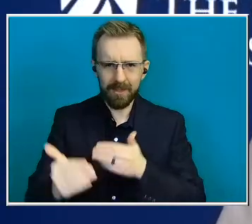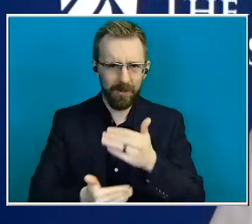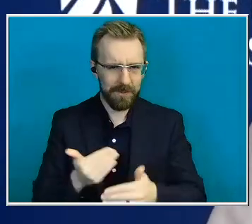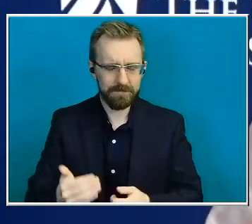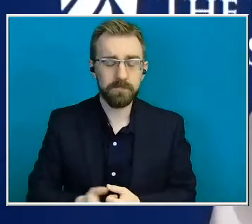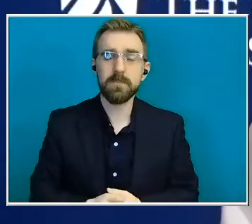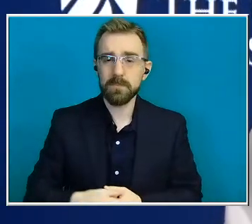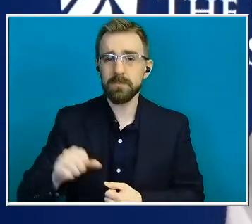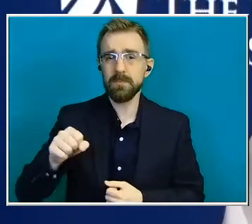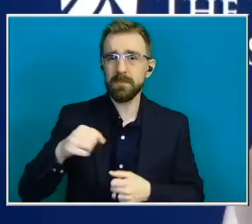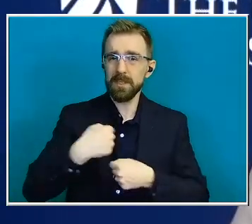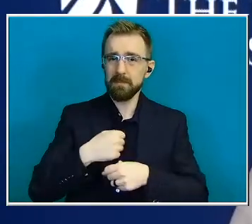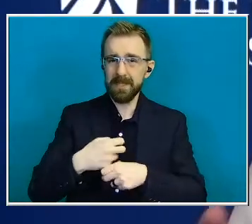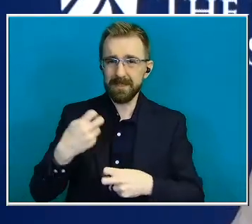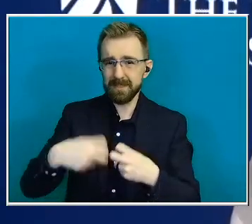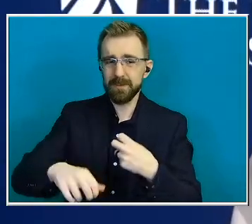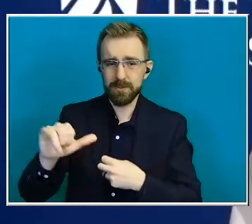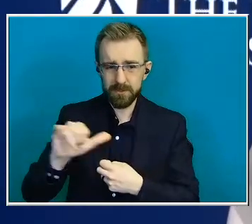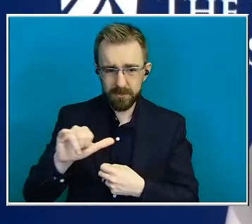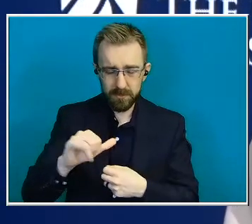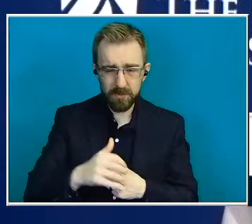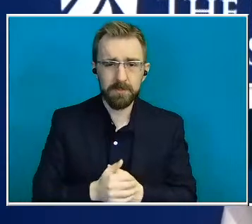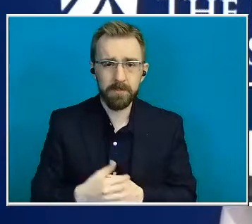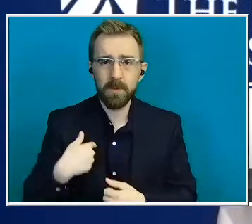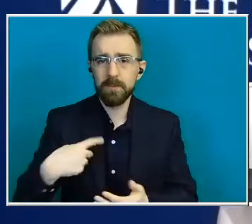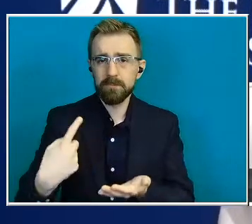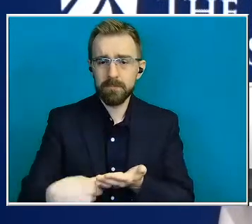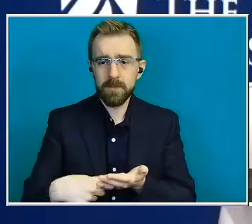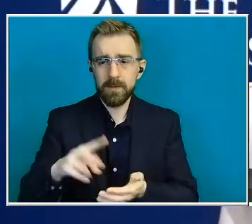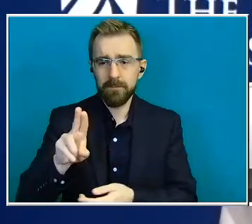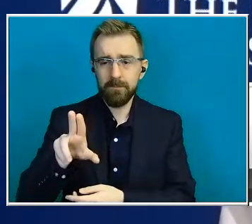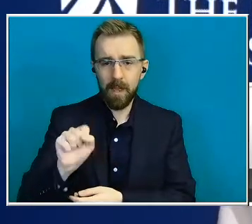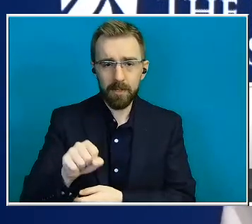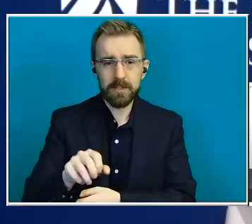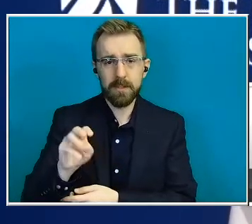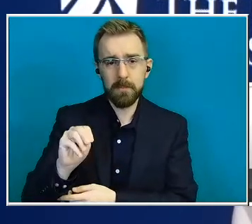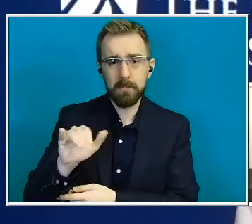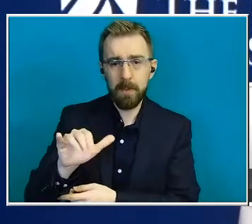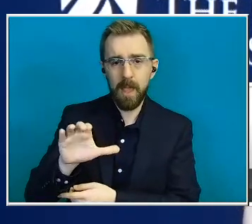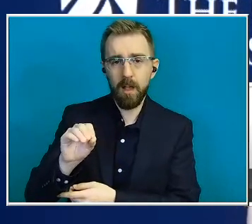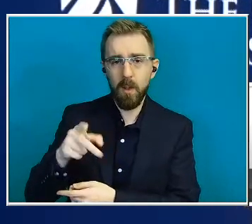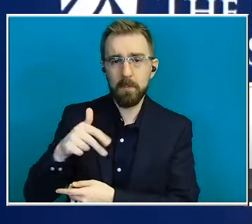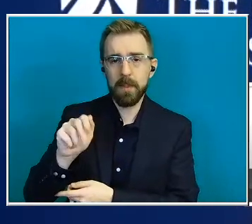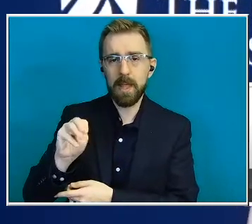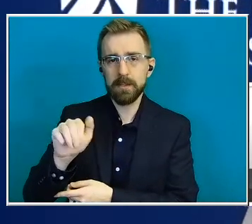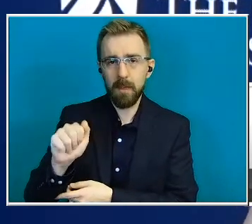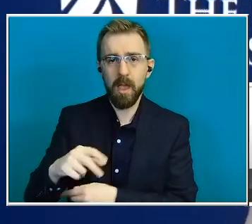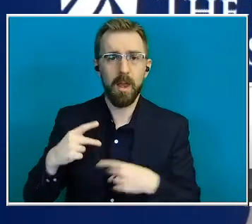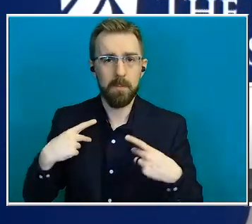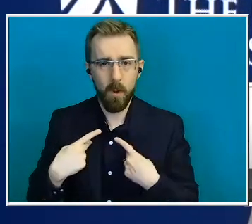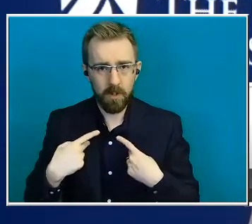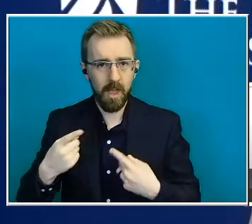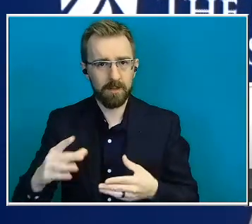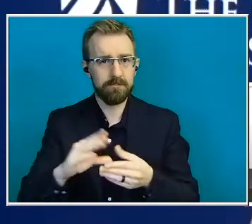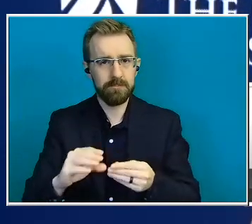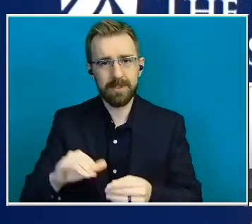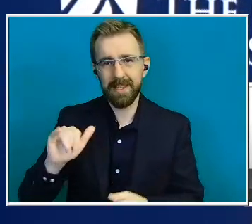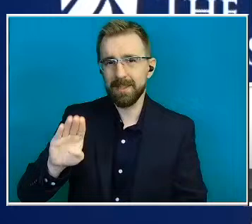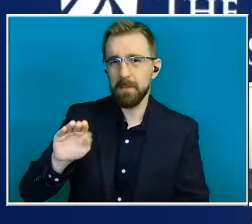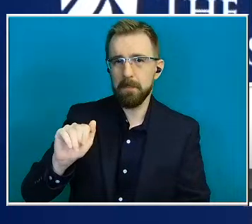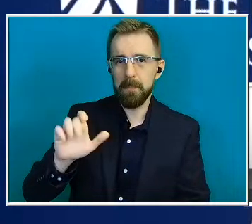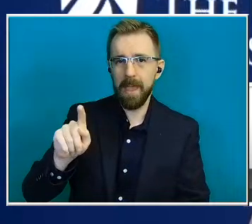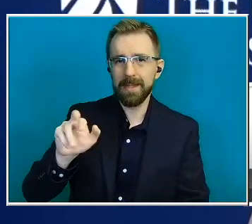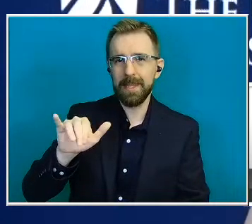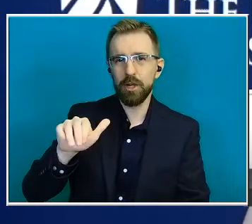too. So we were talking about viruses. The mycoplasma pneumoniae, as you said, it's a bacteria. It is typically referred